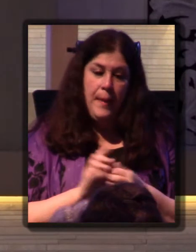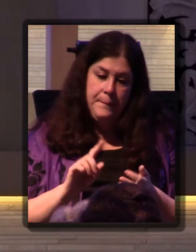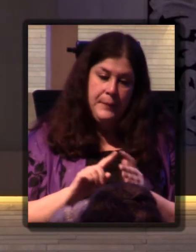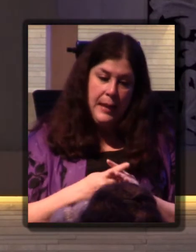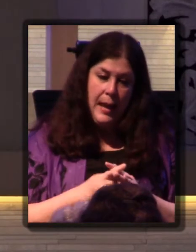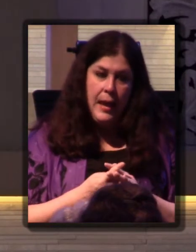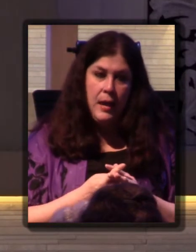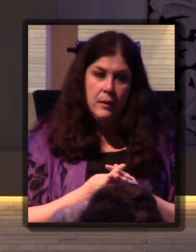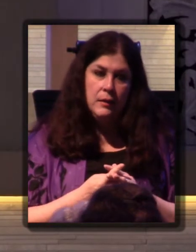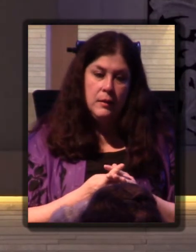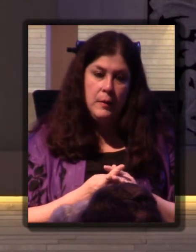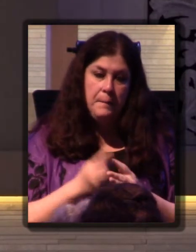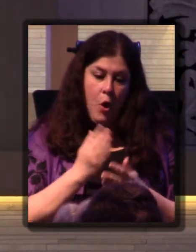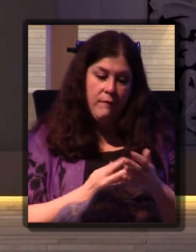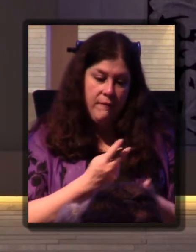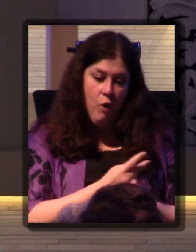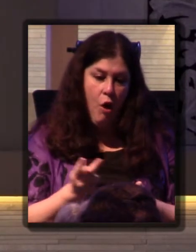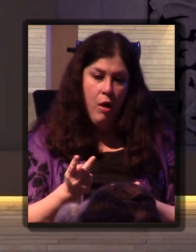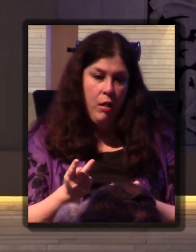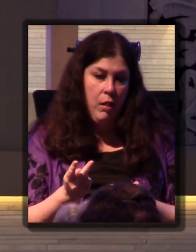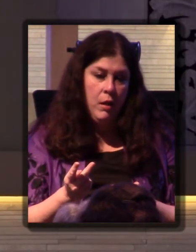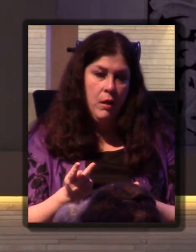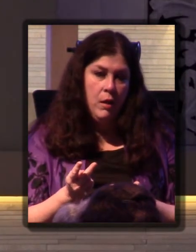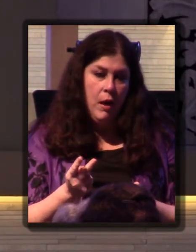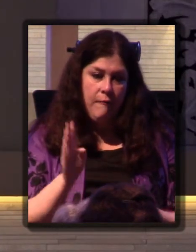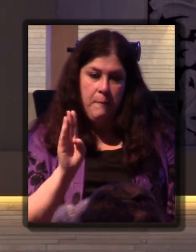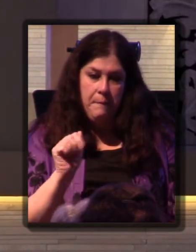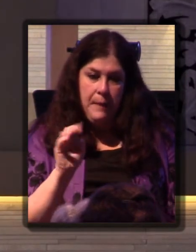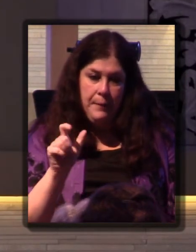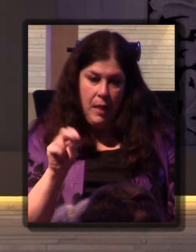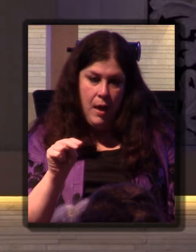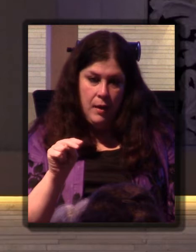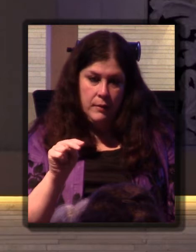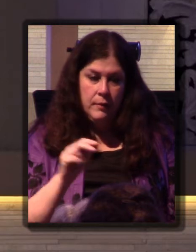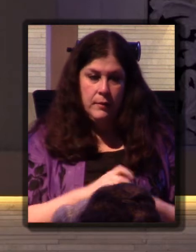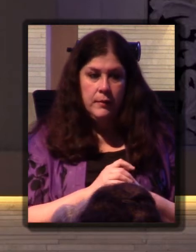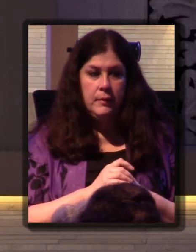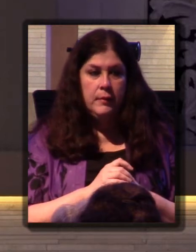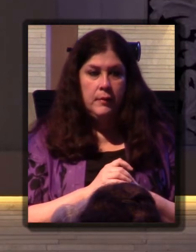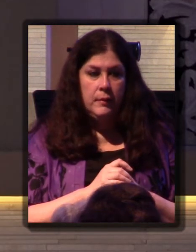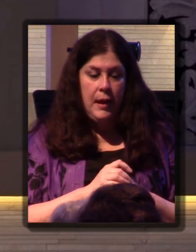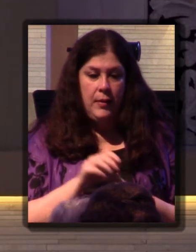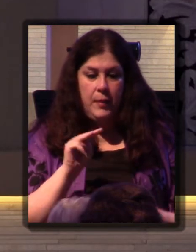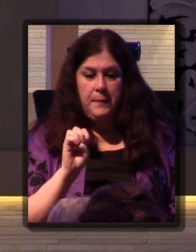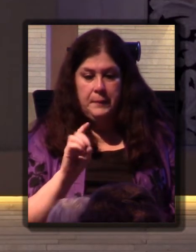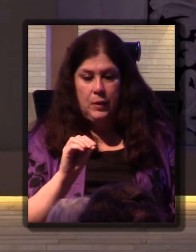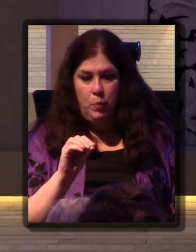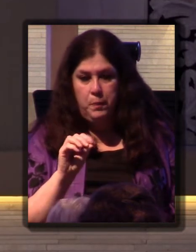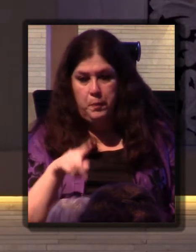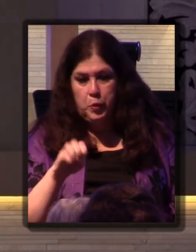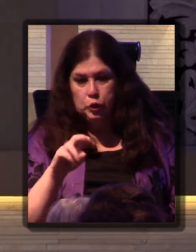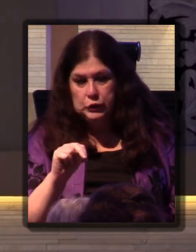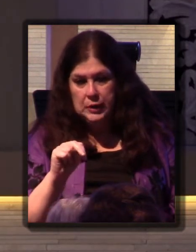which was part of the fall, the ultimate fall of Babylon and the ascendancy of the